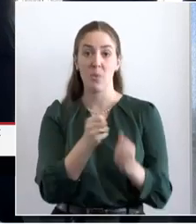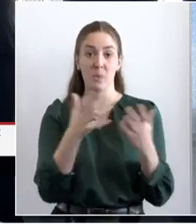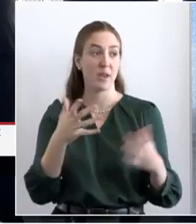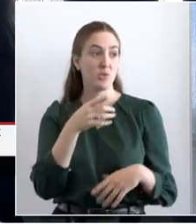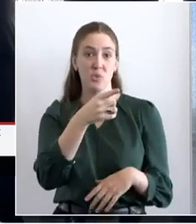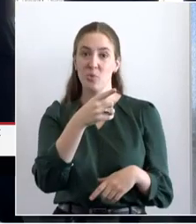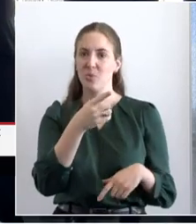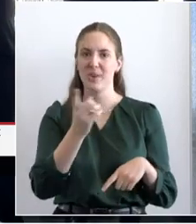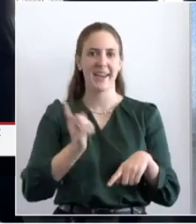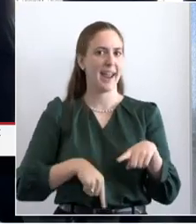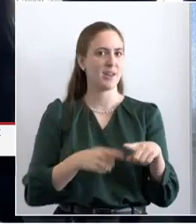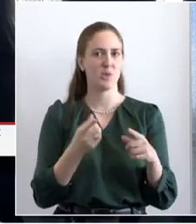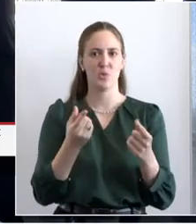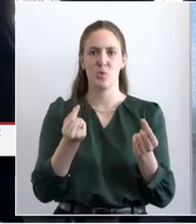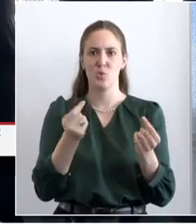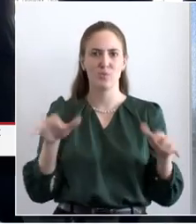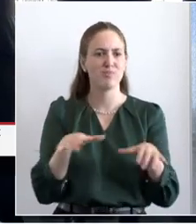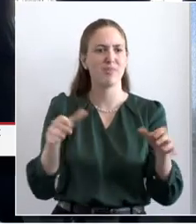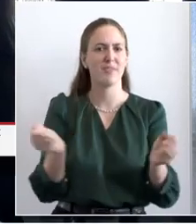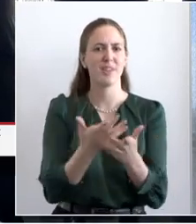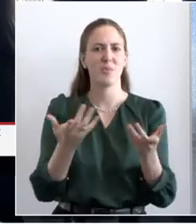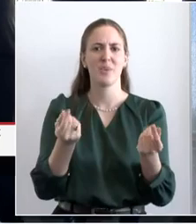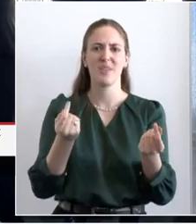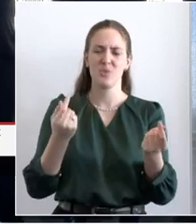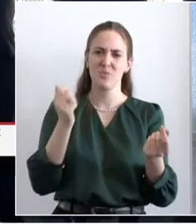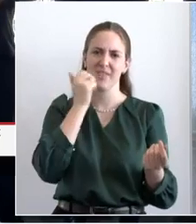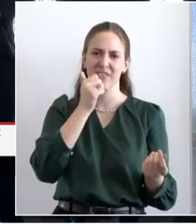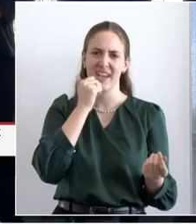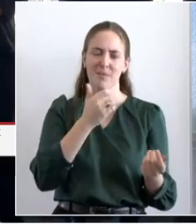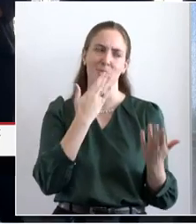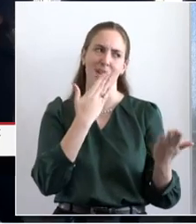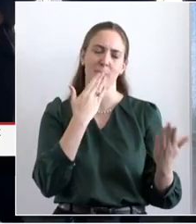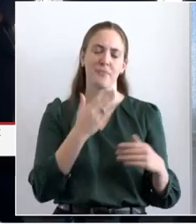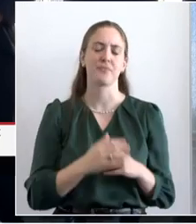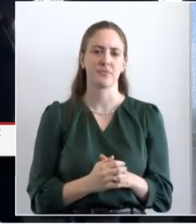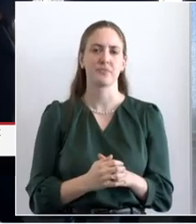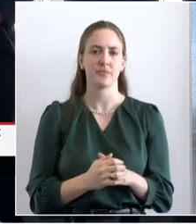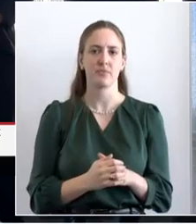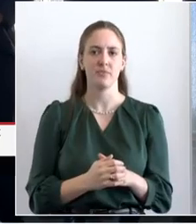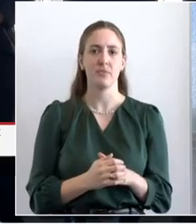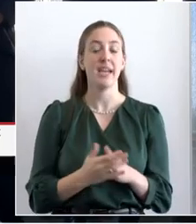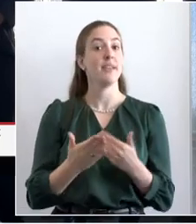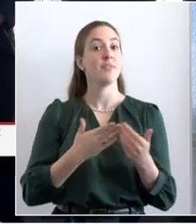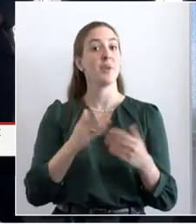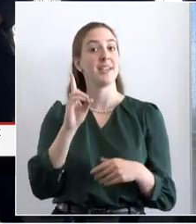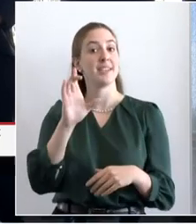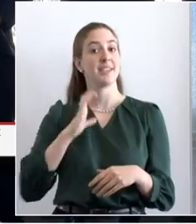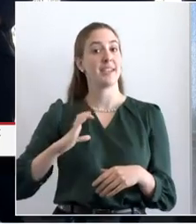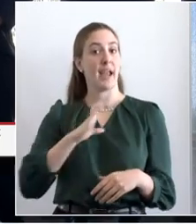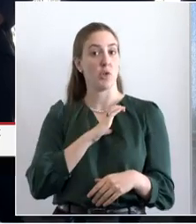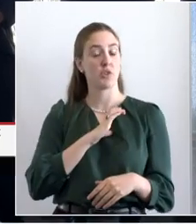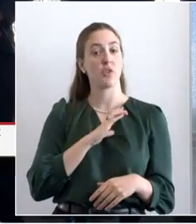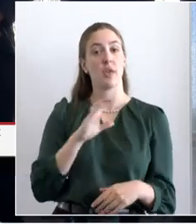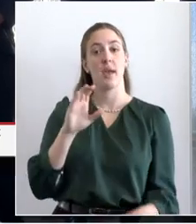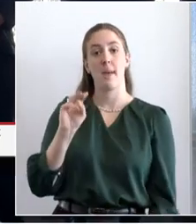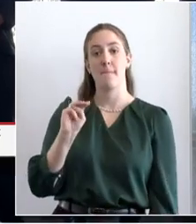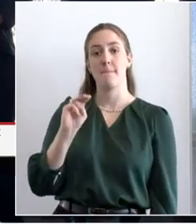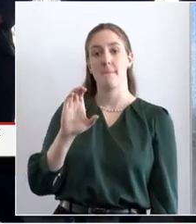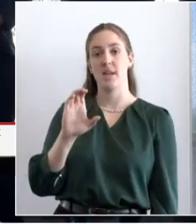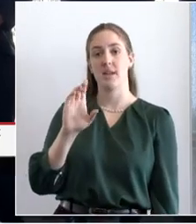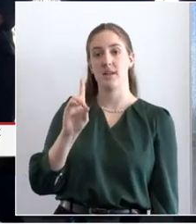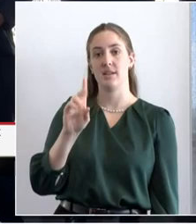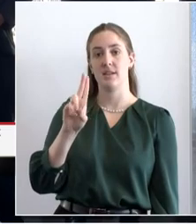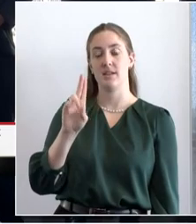be able to do the things that we do every single day. So thank you very much. And even though that Council Member McDuffie is not here, I want to thank him as